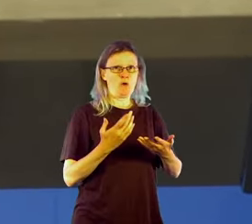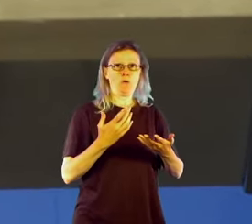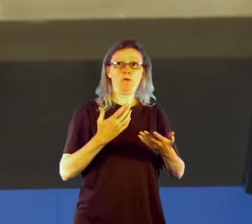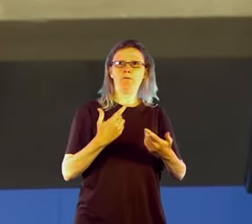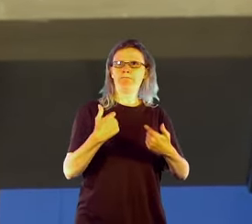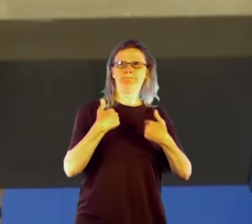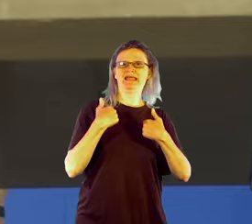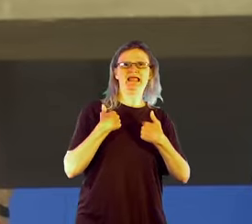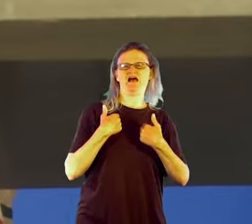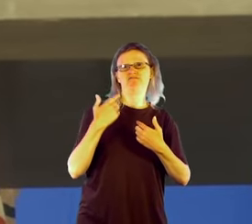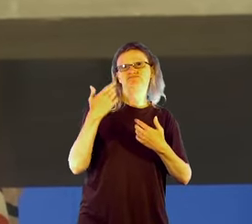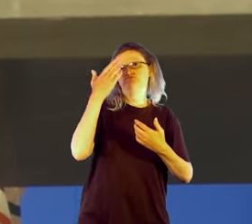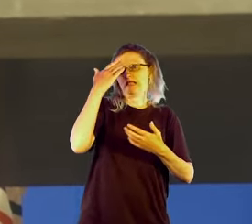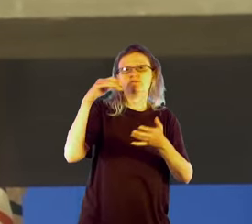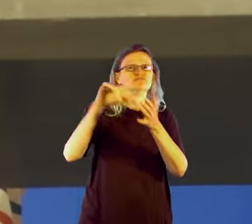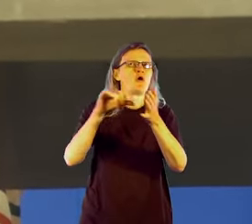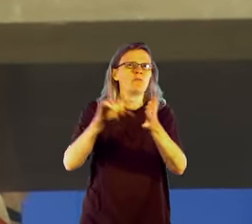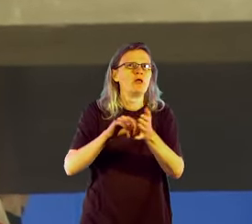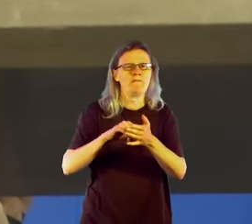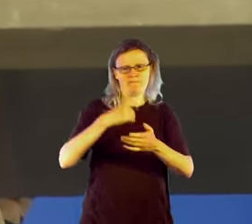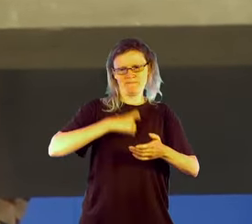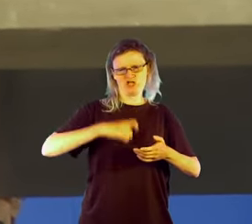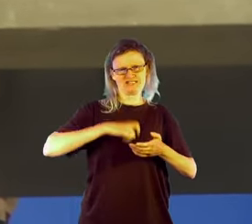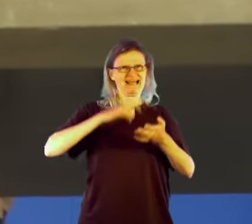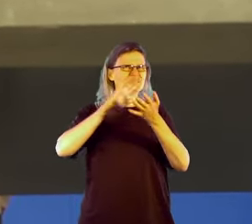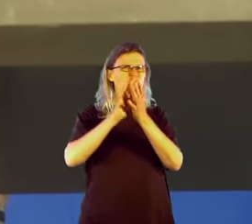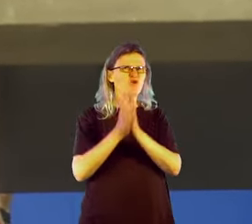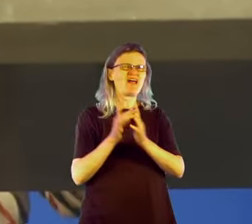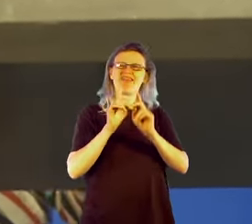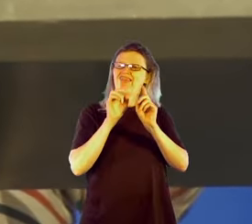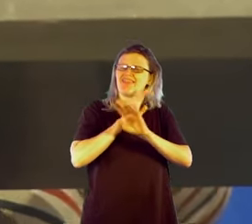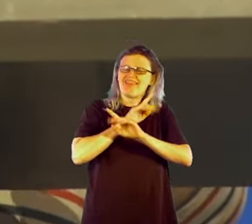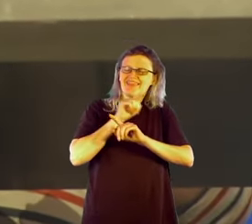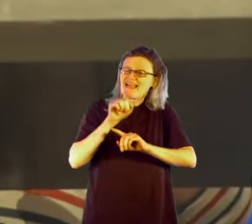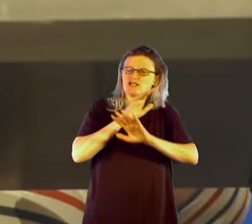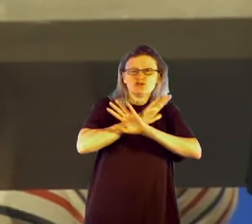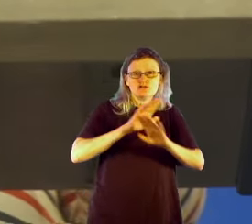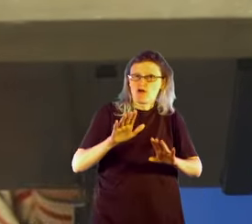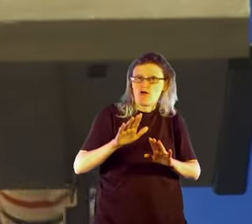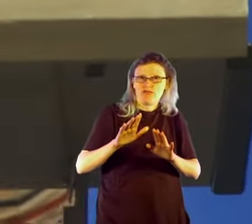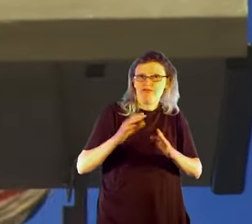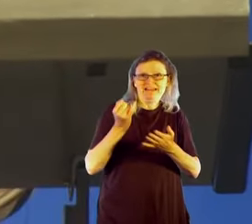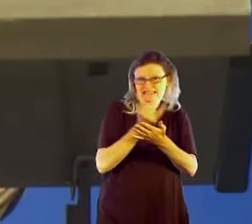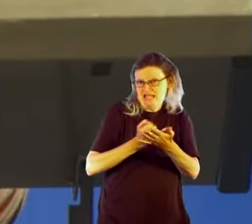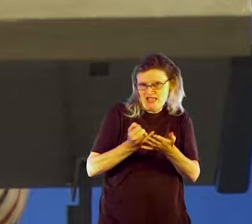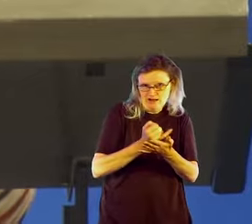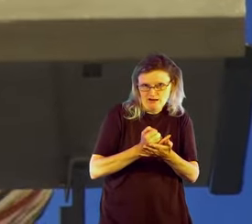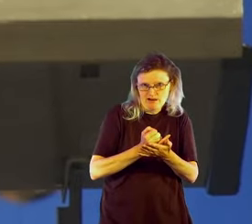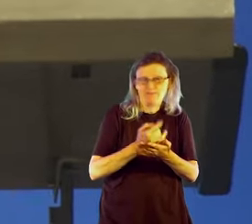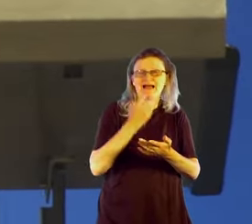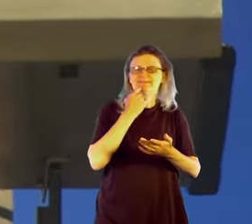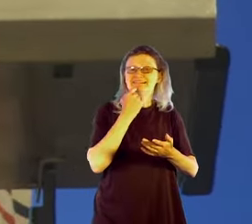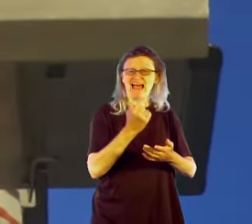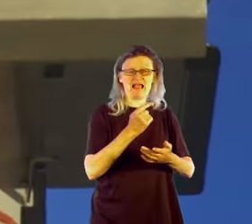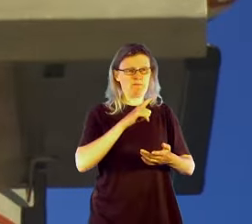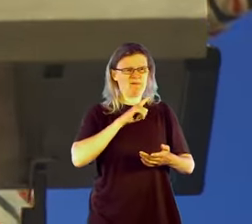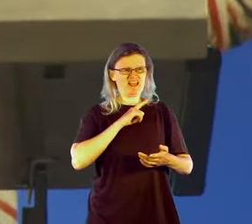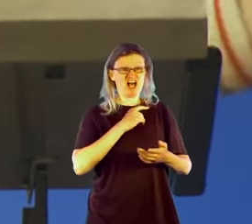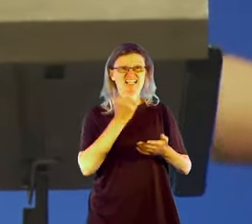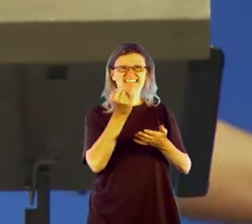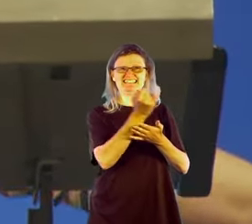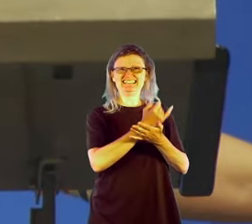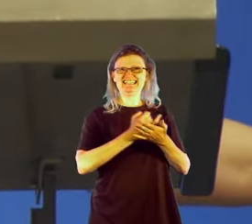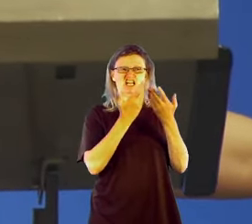kind of personality disorder. That is not the sin. What I am saying is, because of sin as